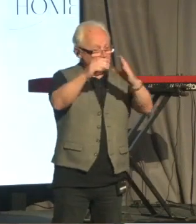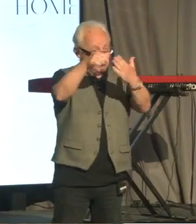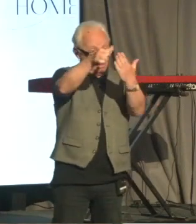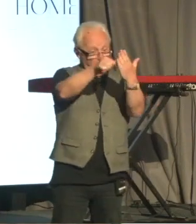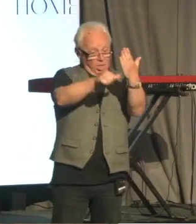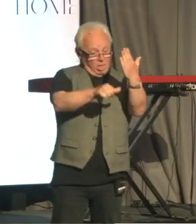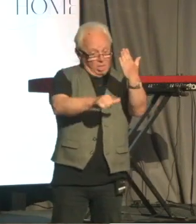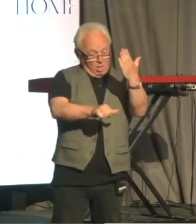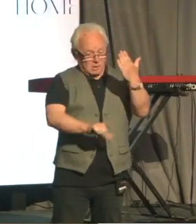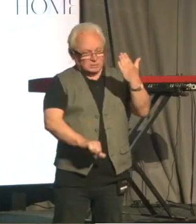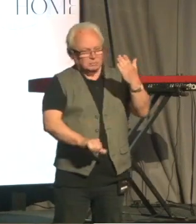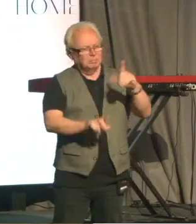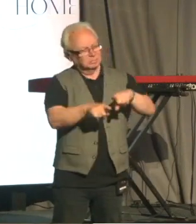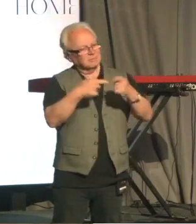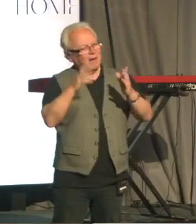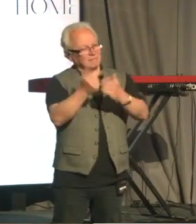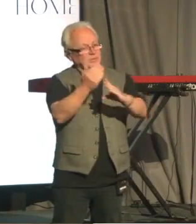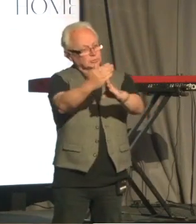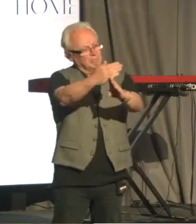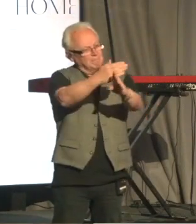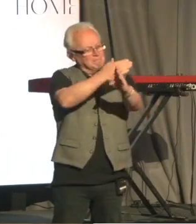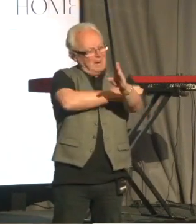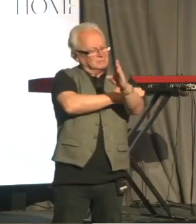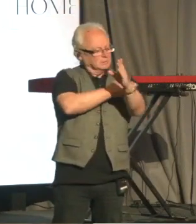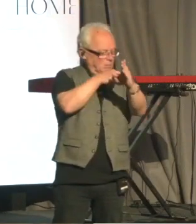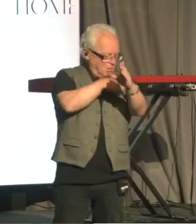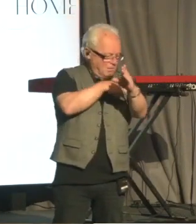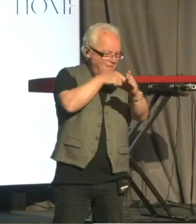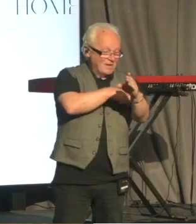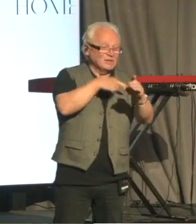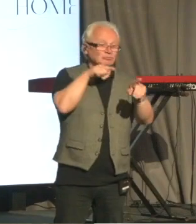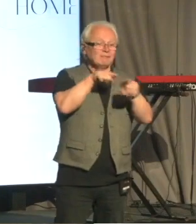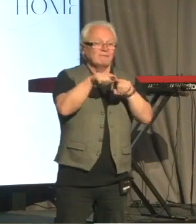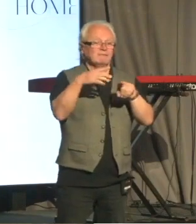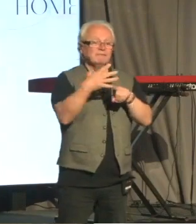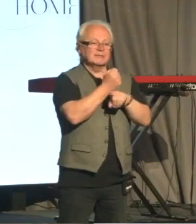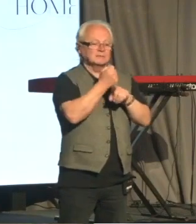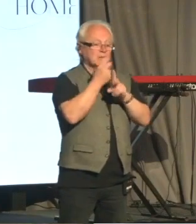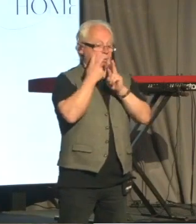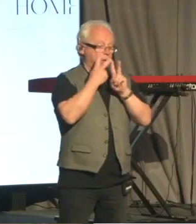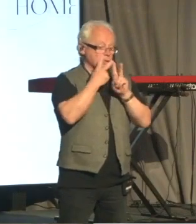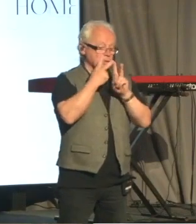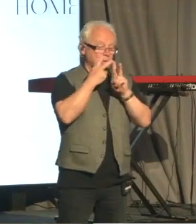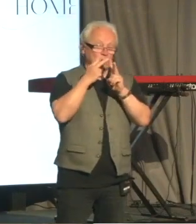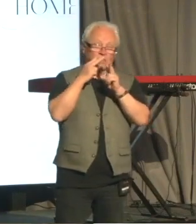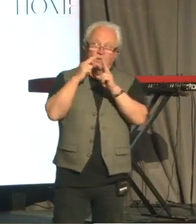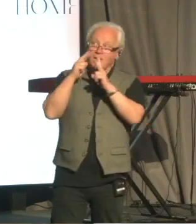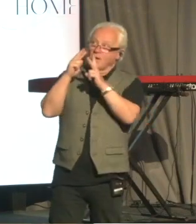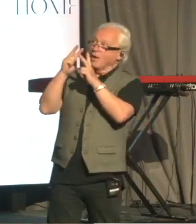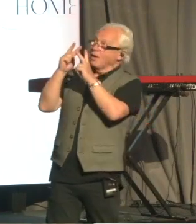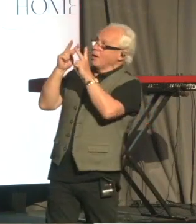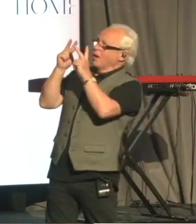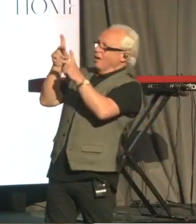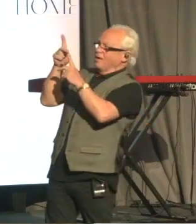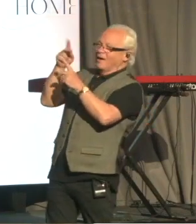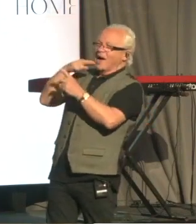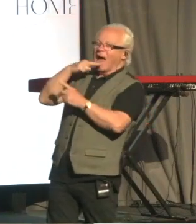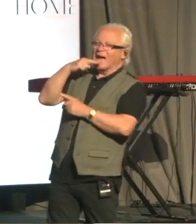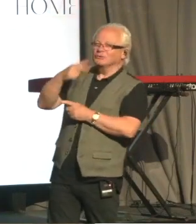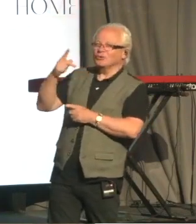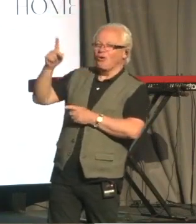we should just strip it back and turn our eyes to the answer.